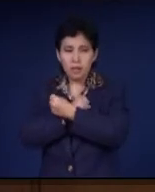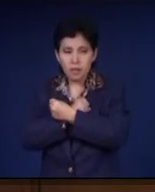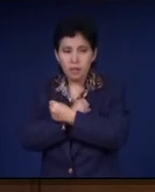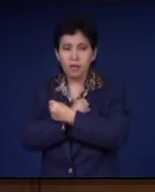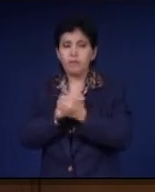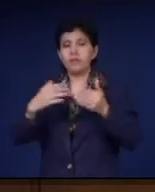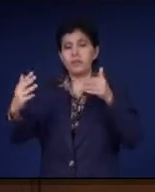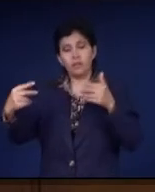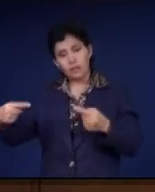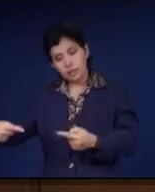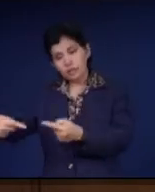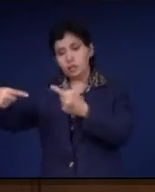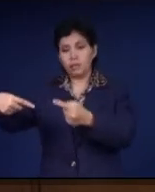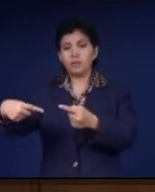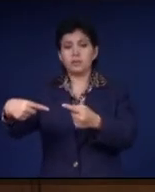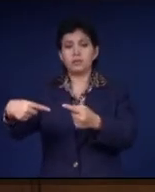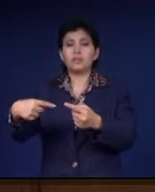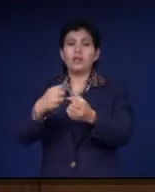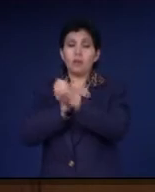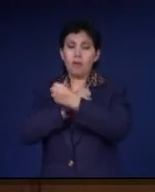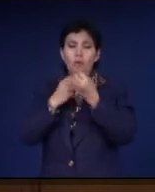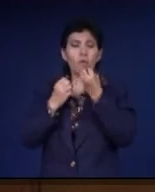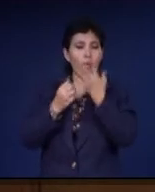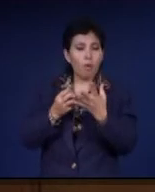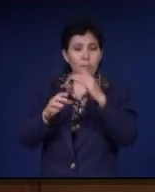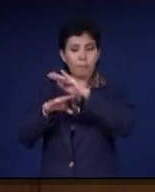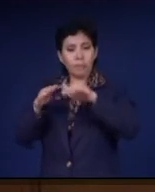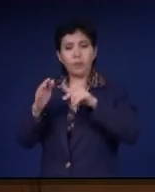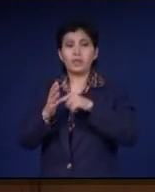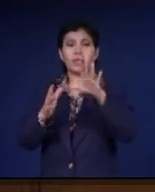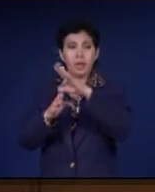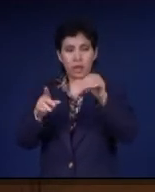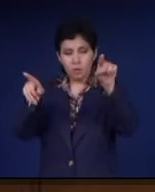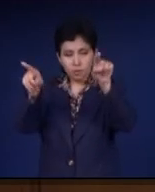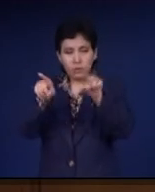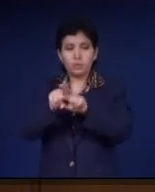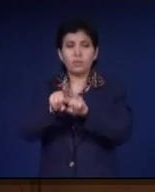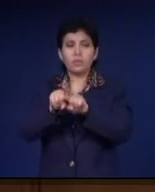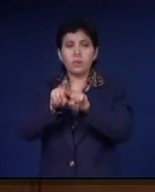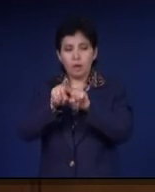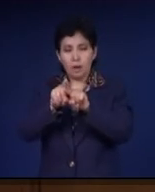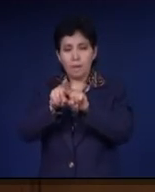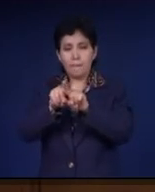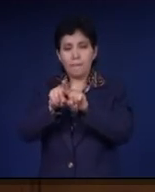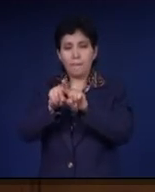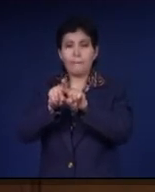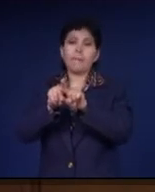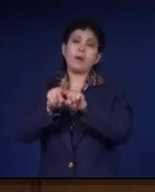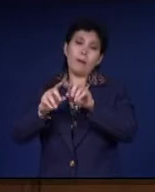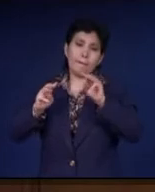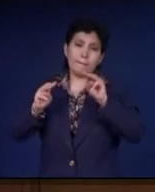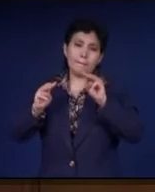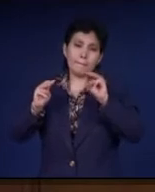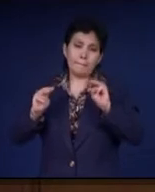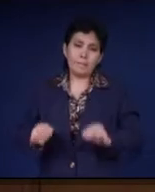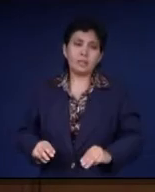hugging, friendship, warmth, yeah? And also approval. Humans, it's common sense that we